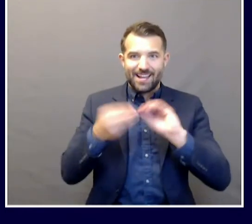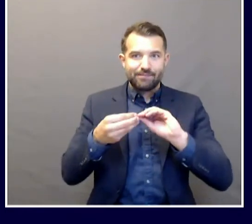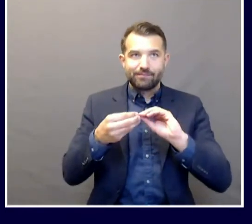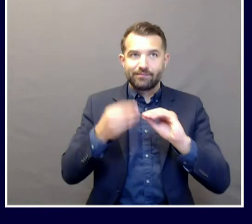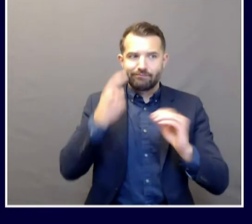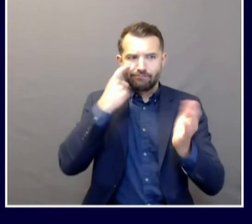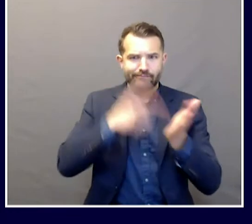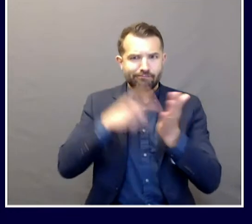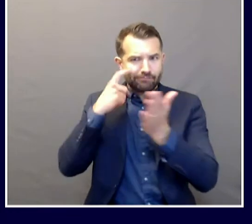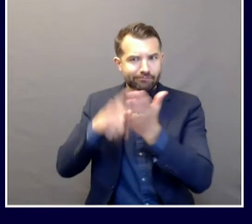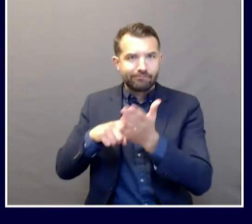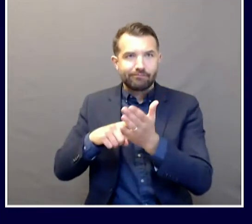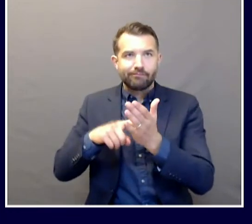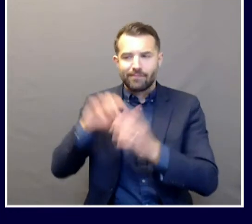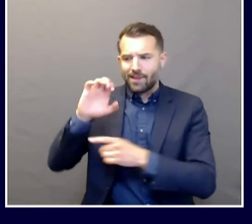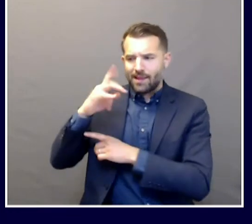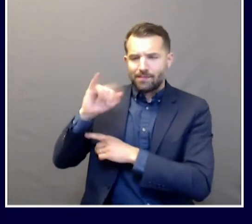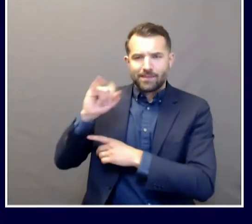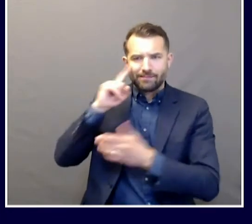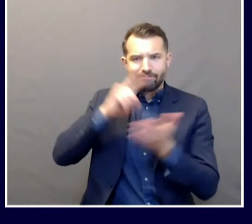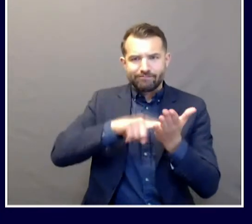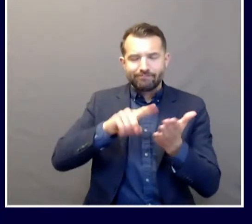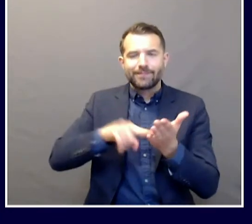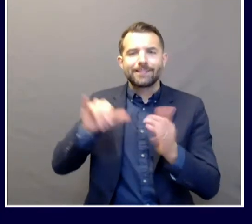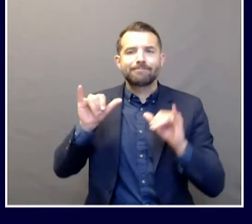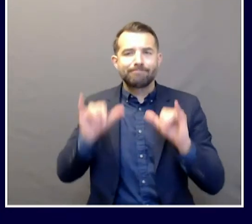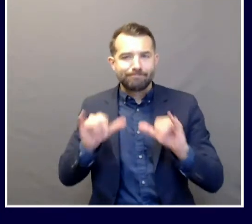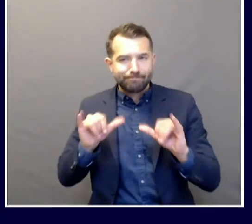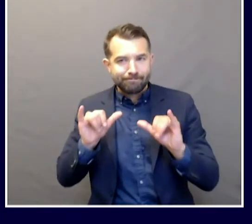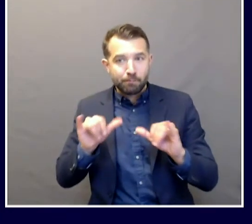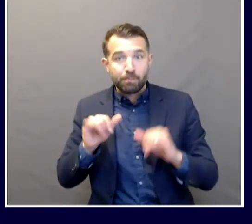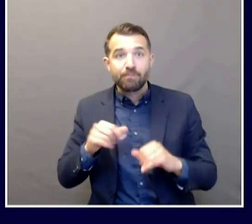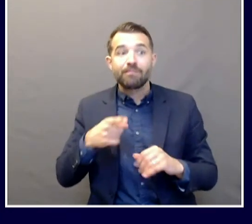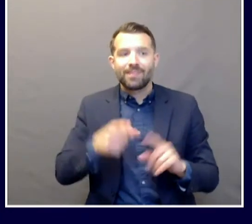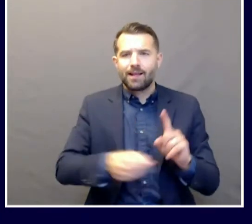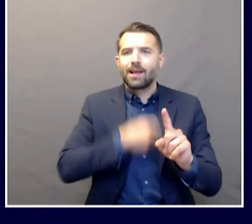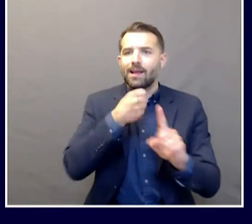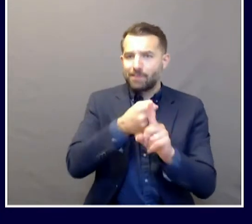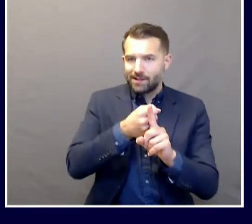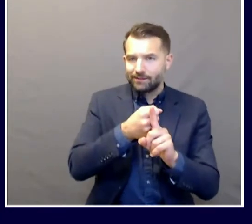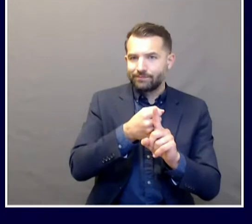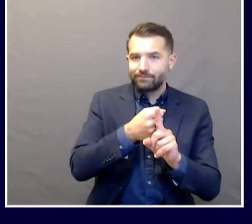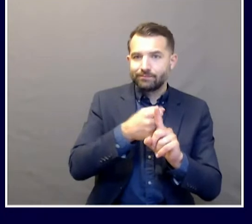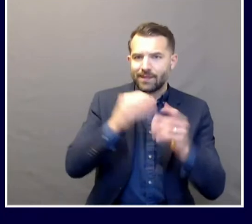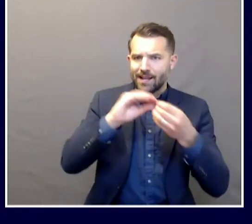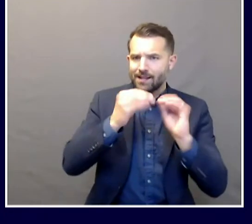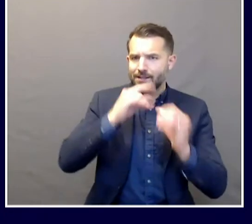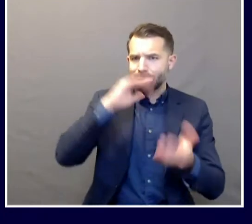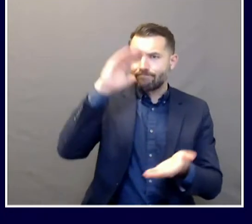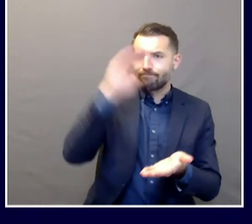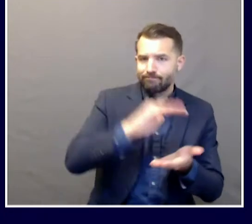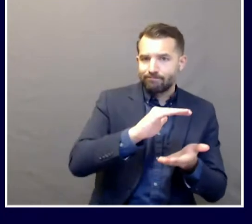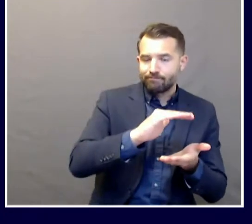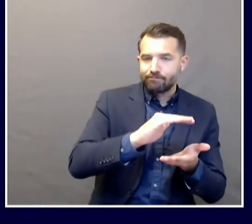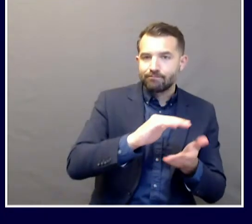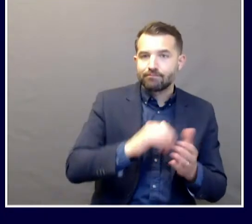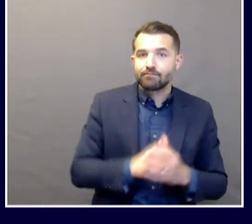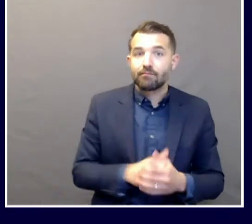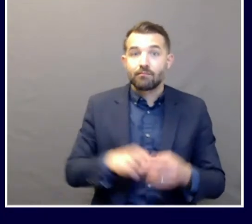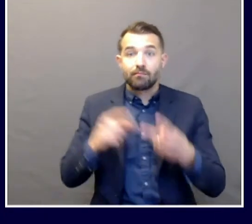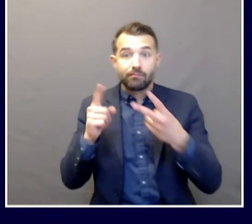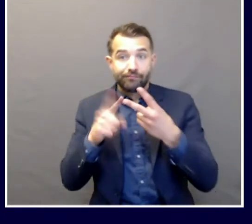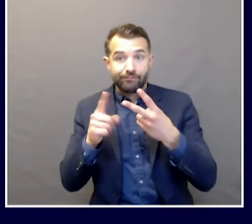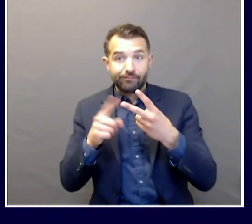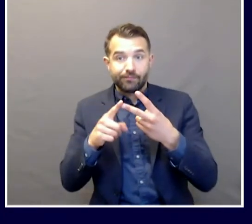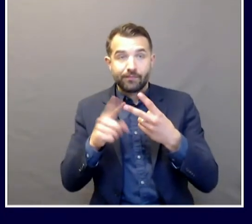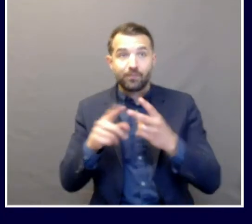effect as a result of that. That's probably the predominating thing. Number 2 is folks are still continuing to do the right things when they're in